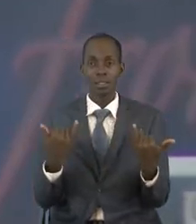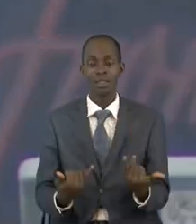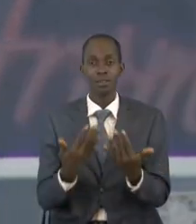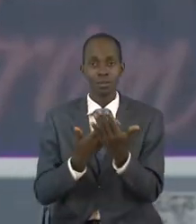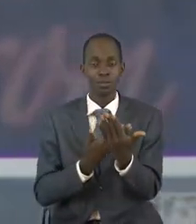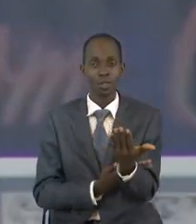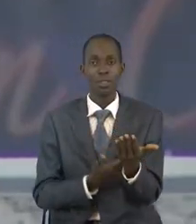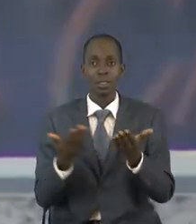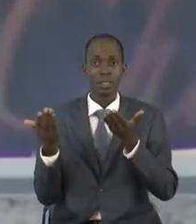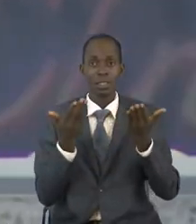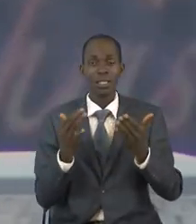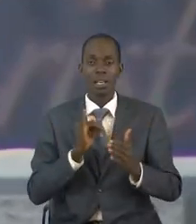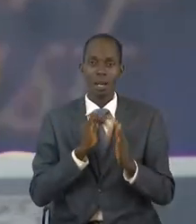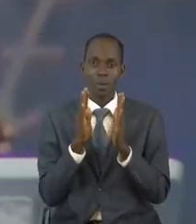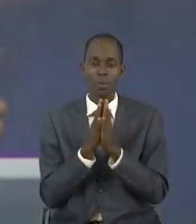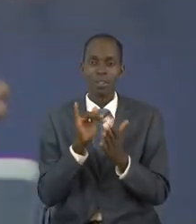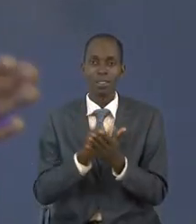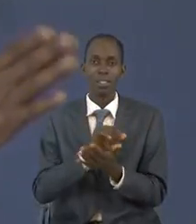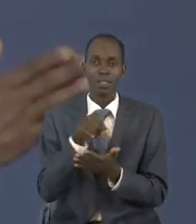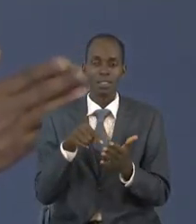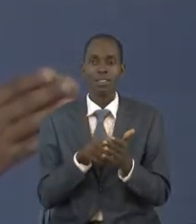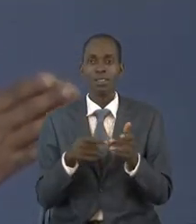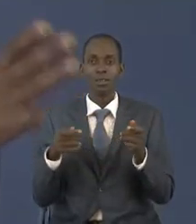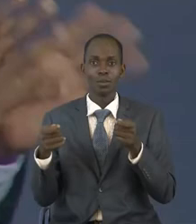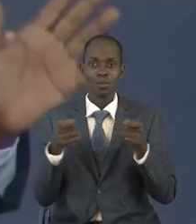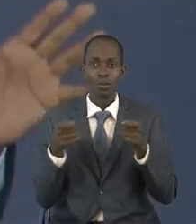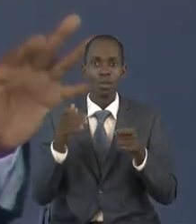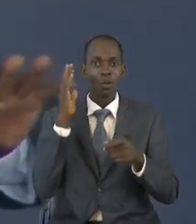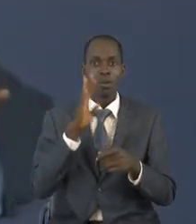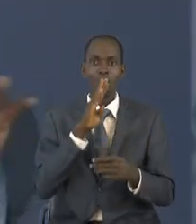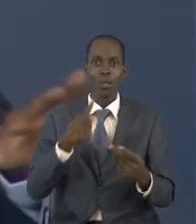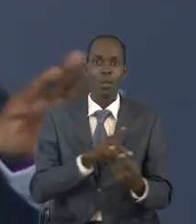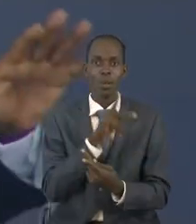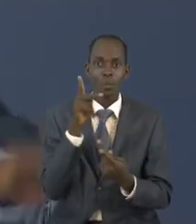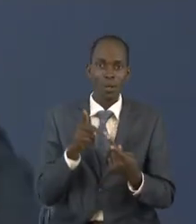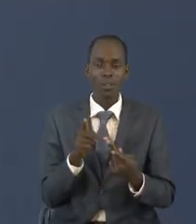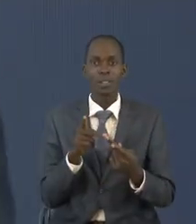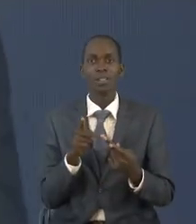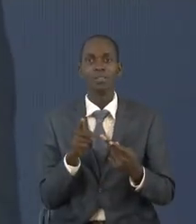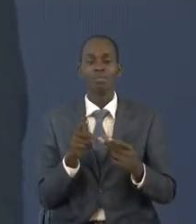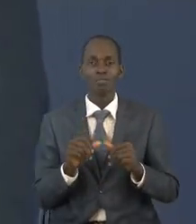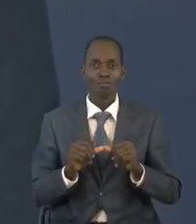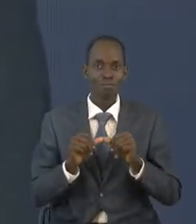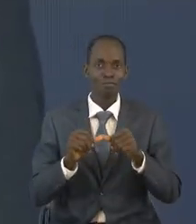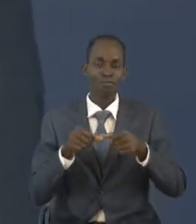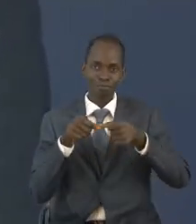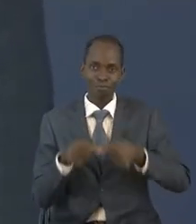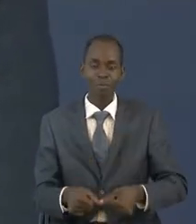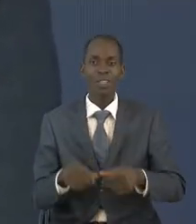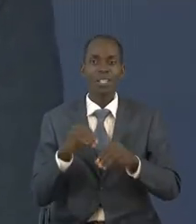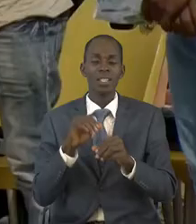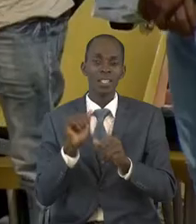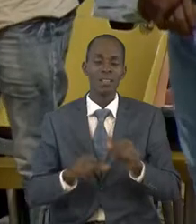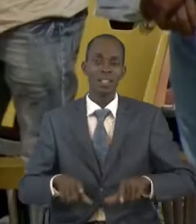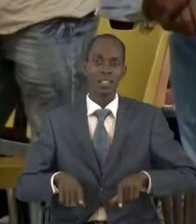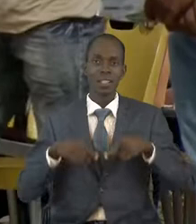that this dominion will be perfect, permanent, perpetual in every life in